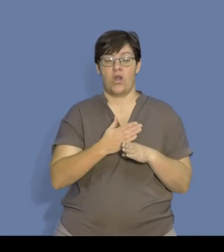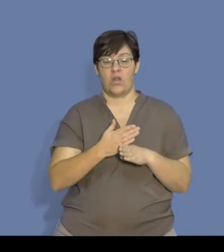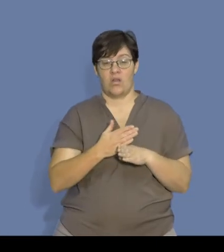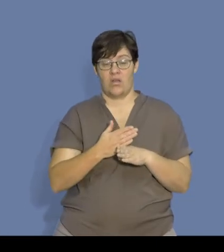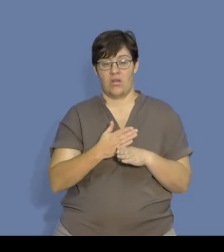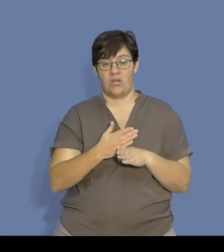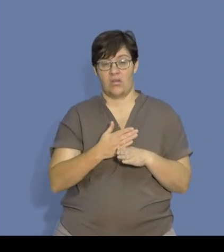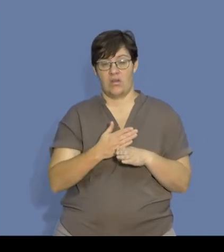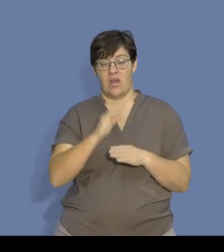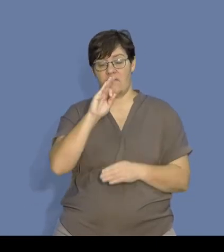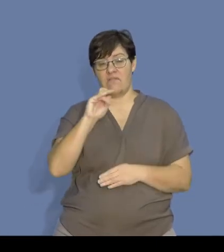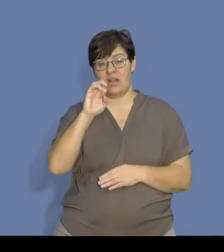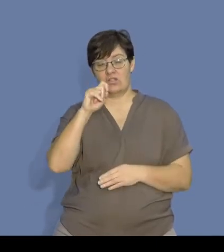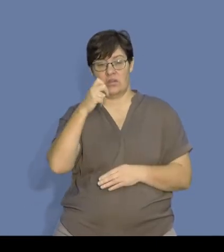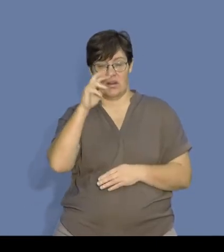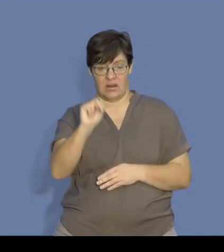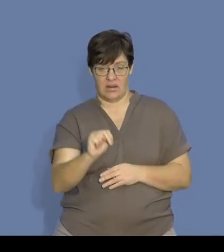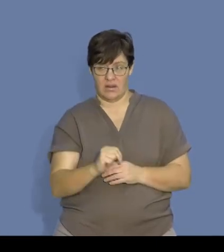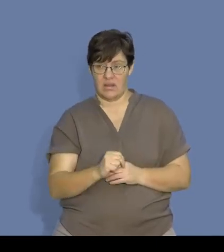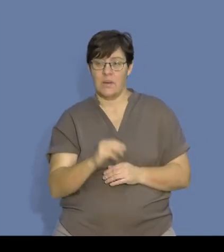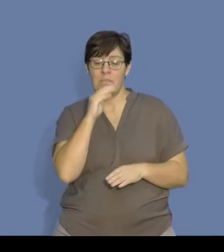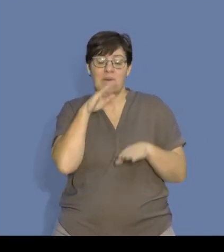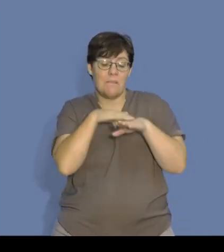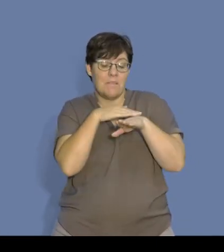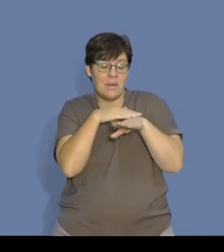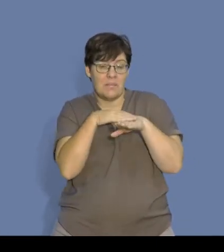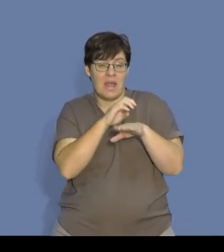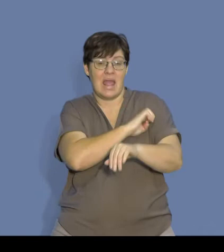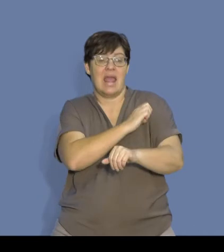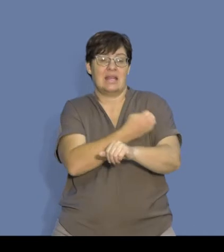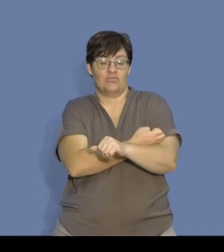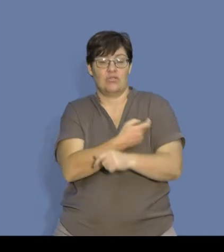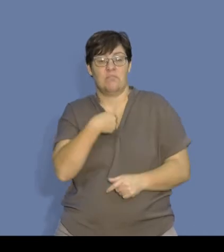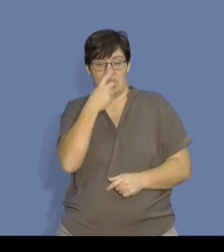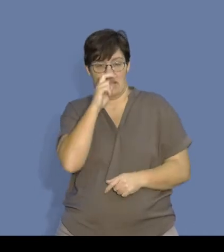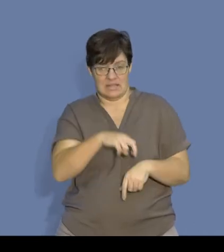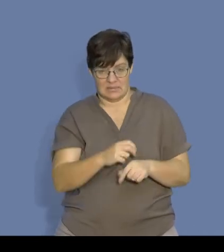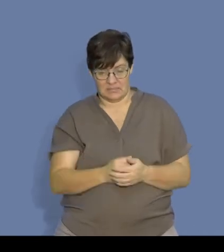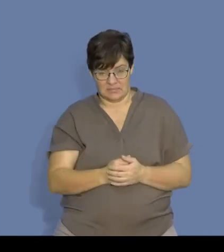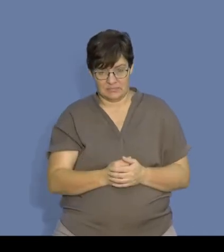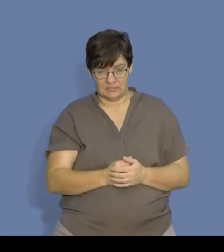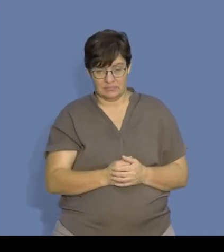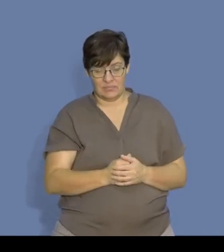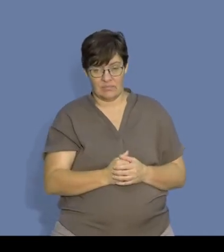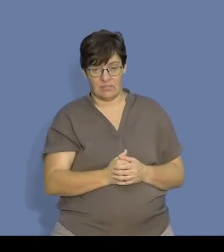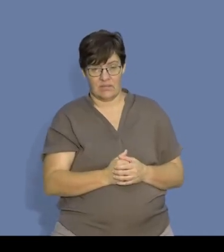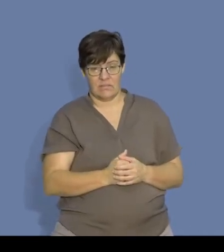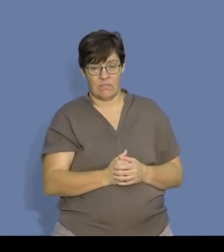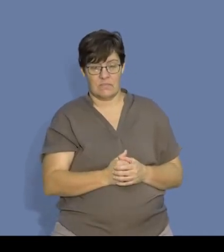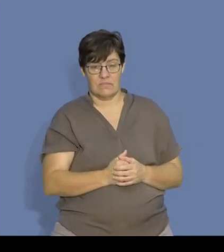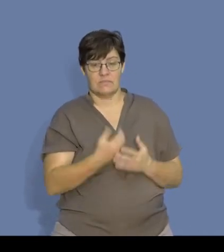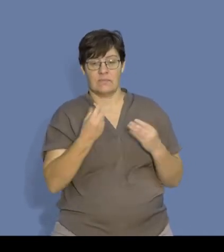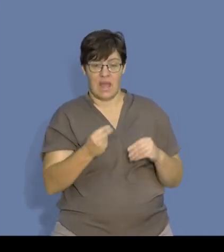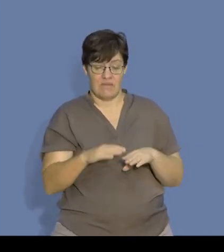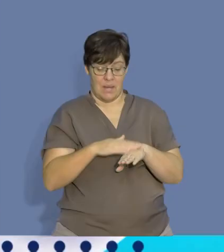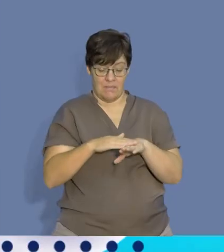Minimum energy that an electron in a metal needs. So if we have a minimum